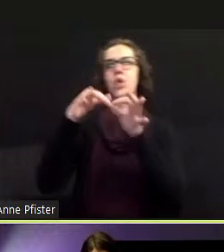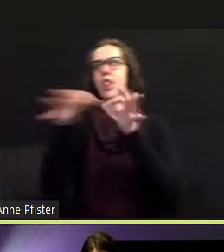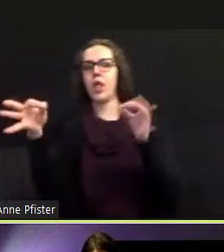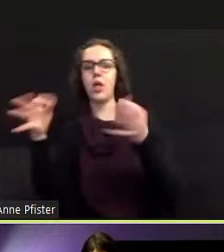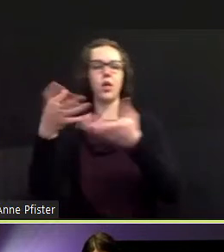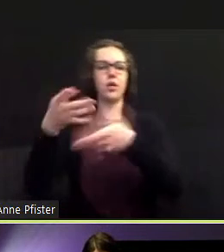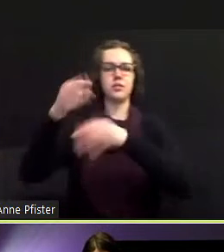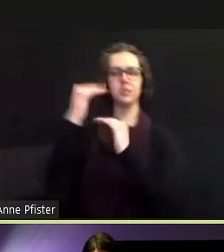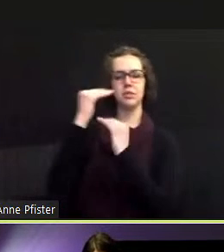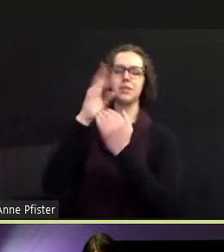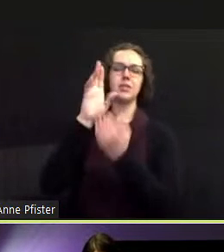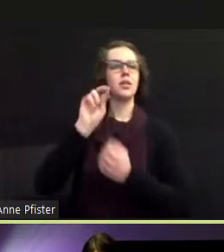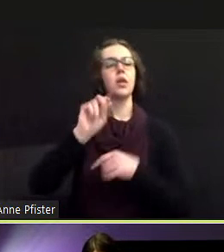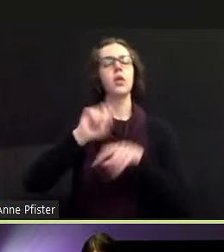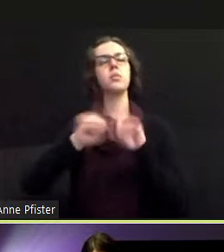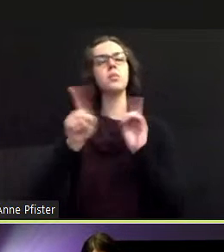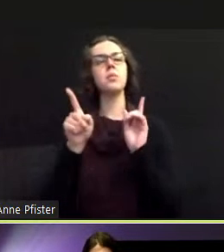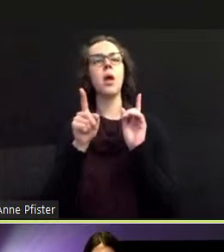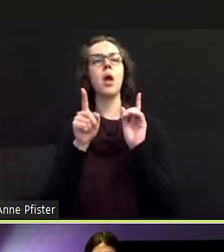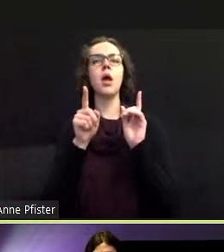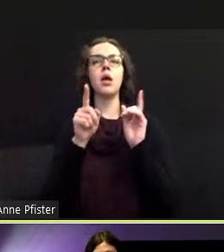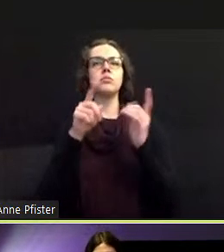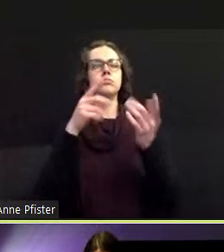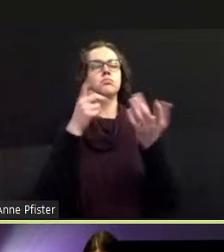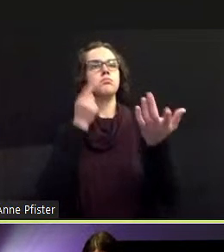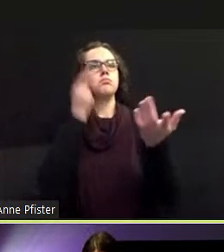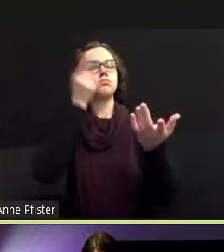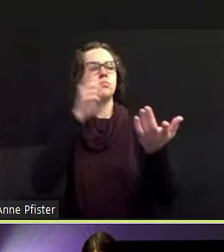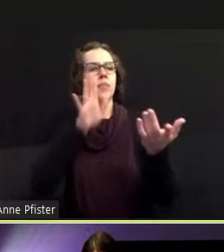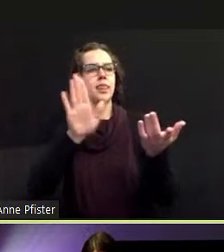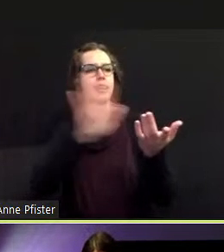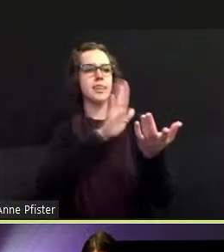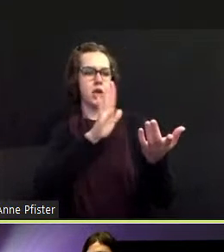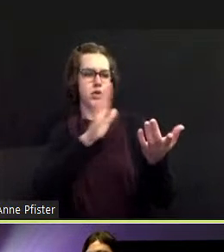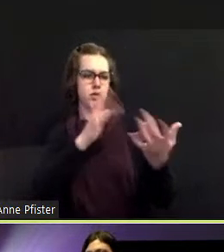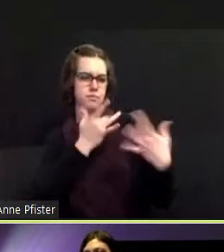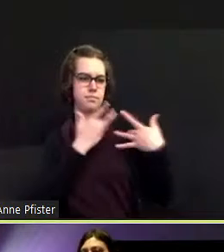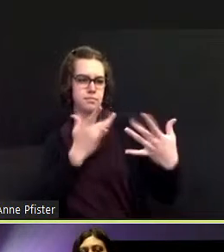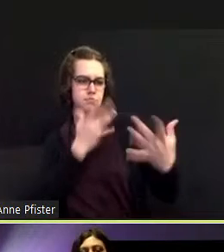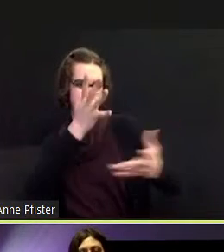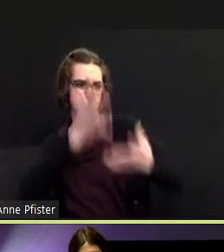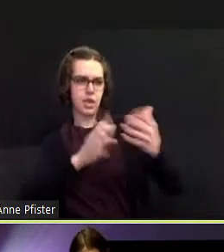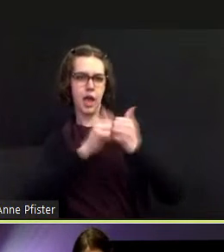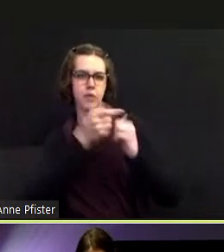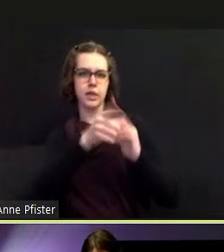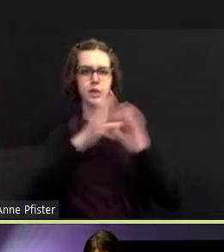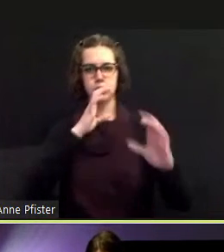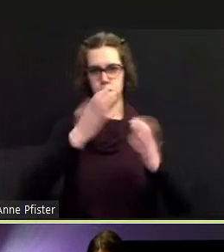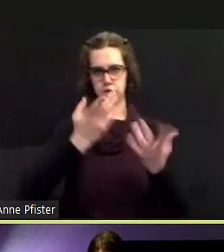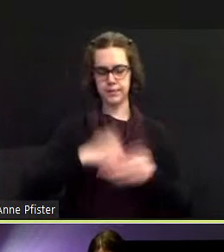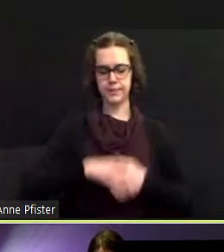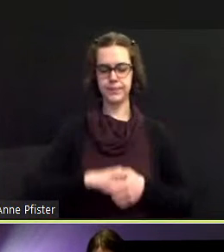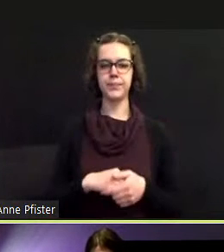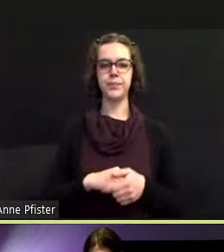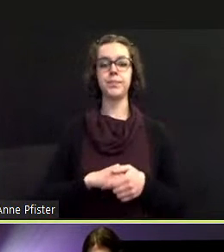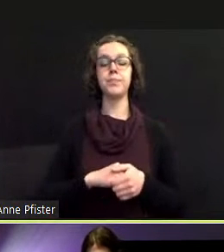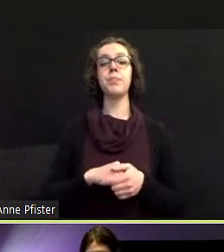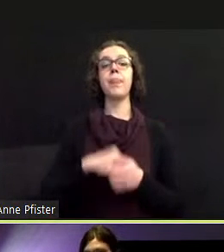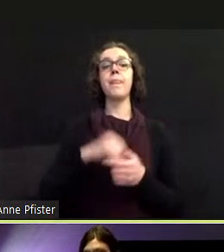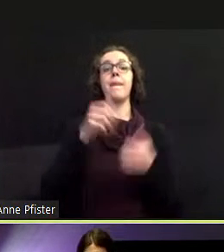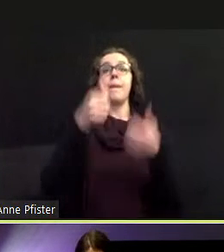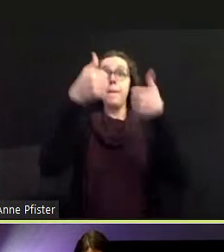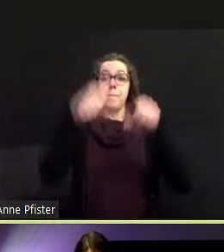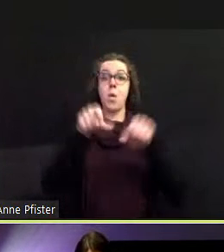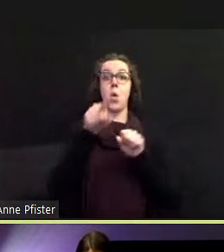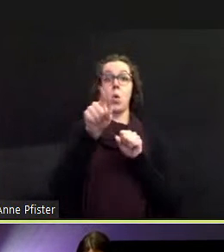with watchful consideration of their sensory asymmetries. In isolation, however, such posts could potentially present